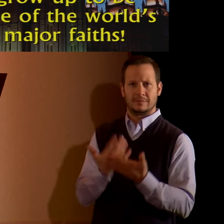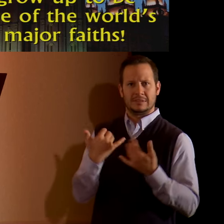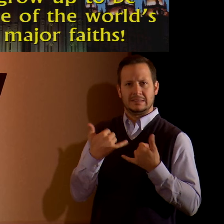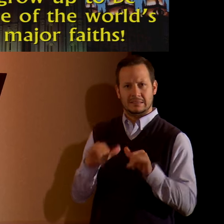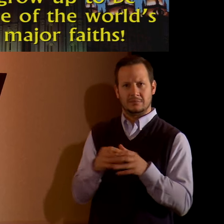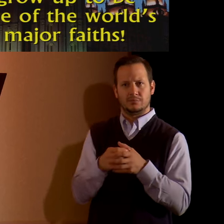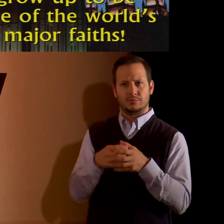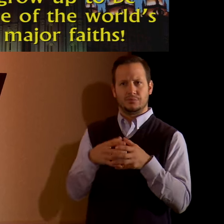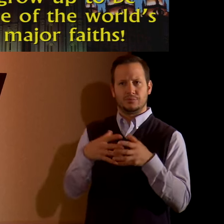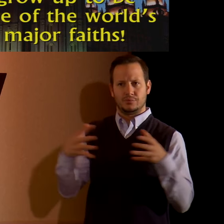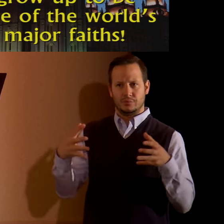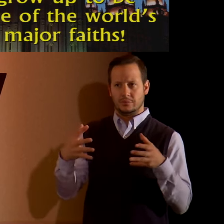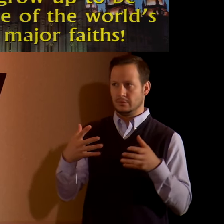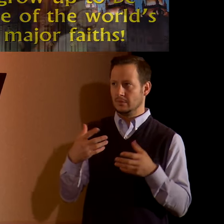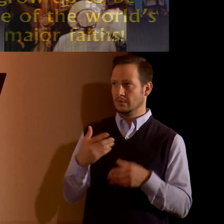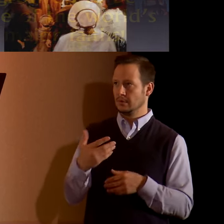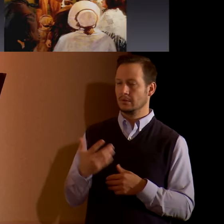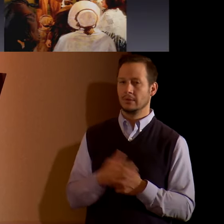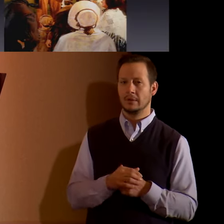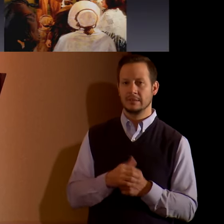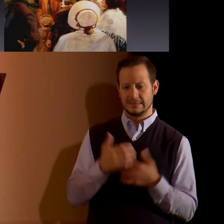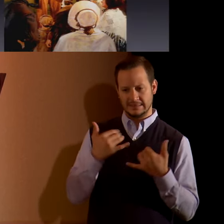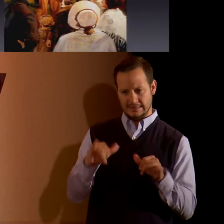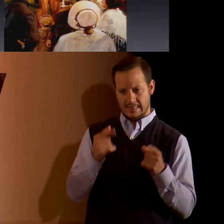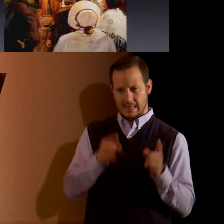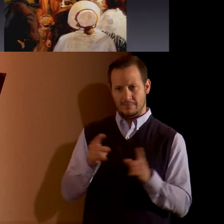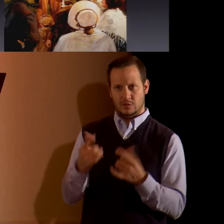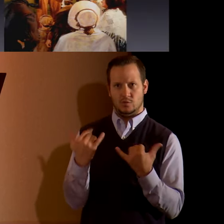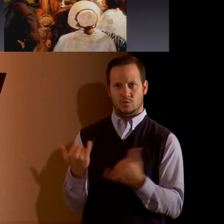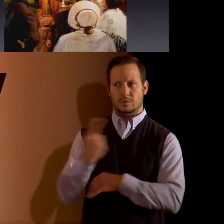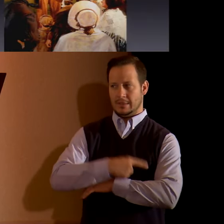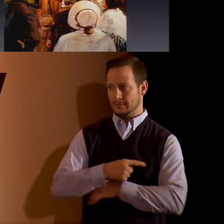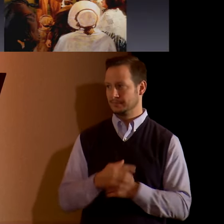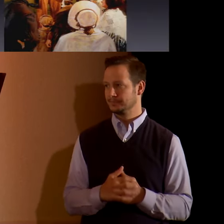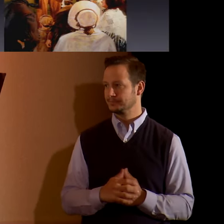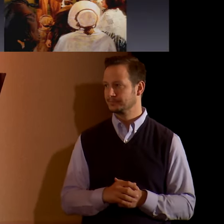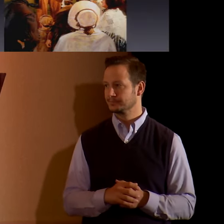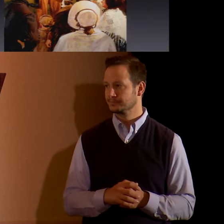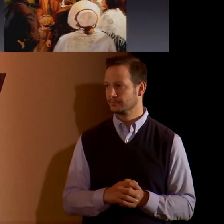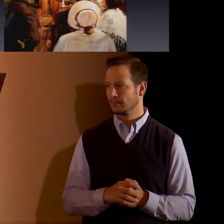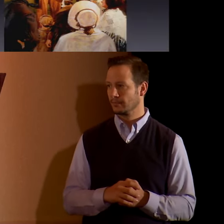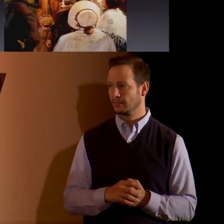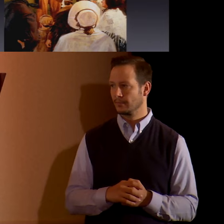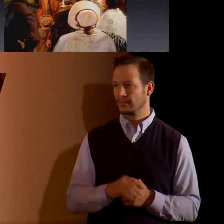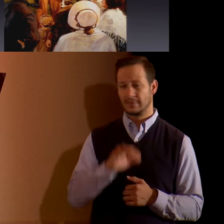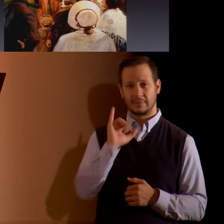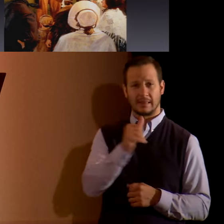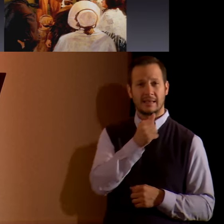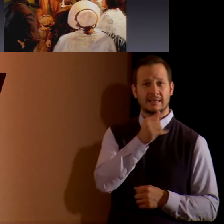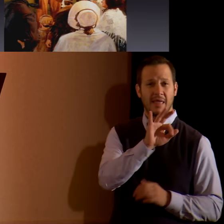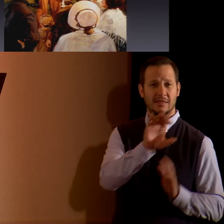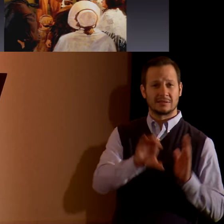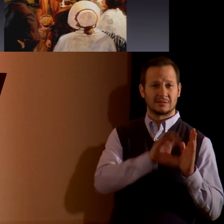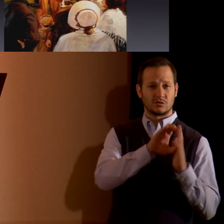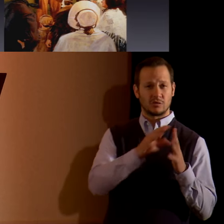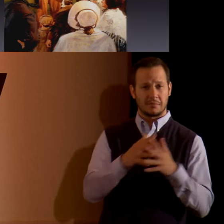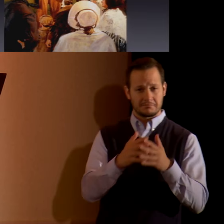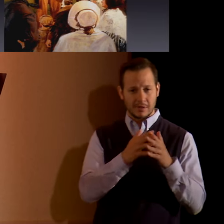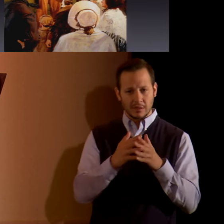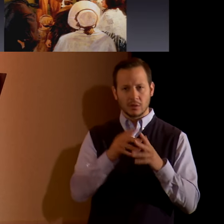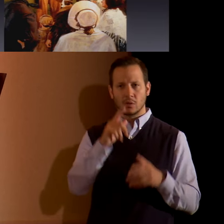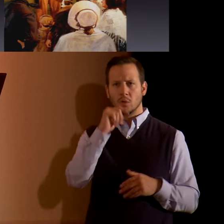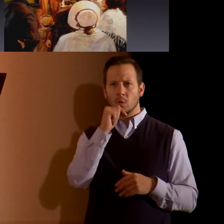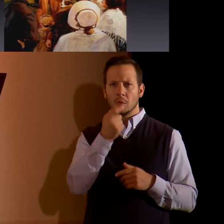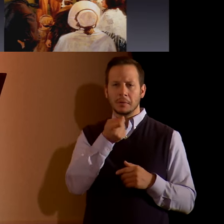it before our eyes. If such a thing could happen among 19th century Americans who were